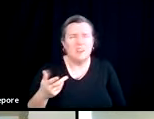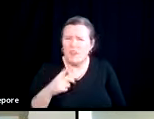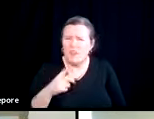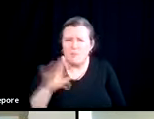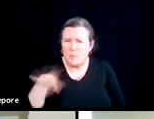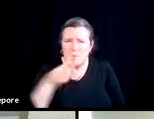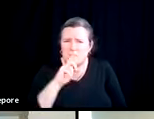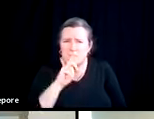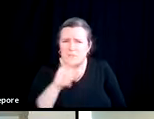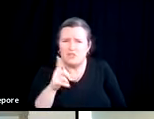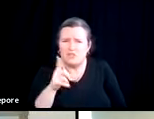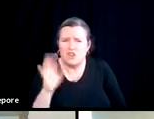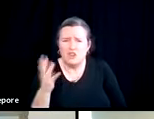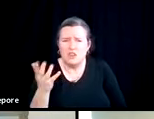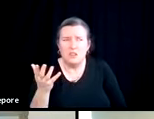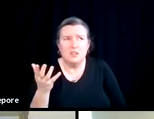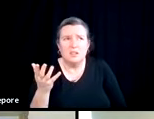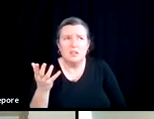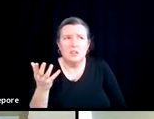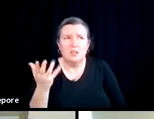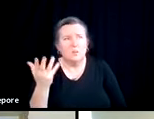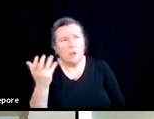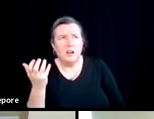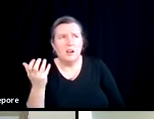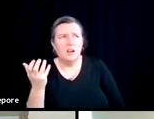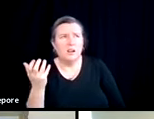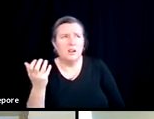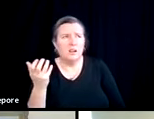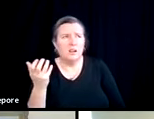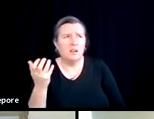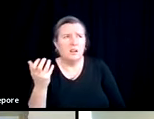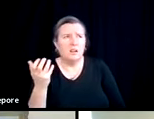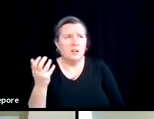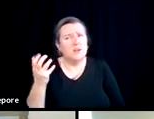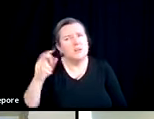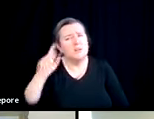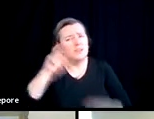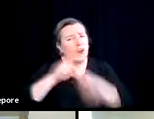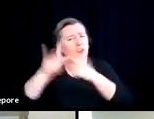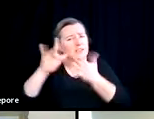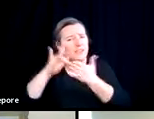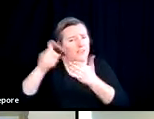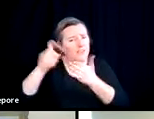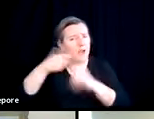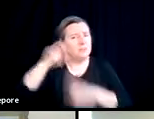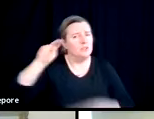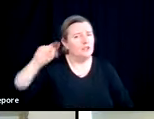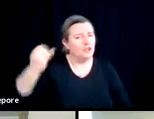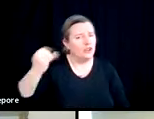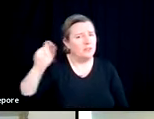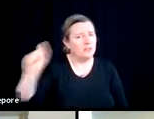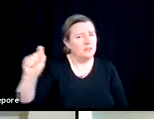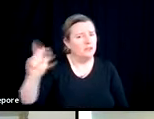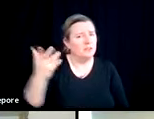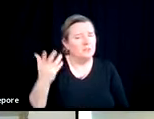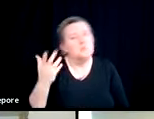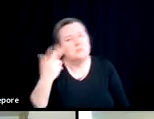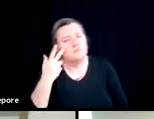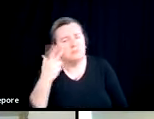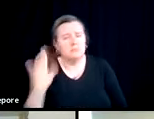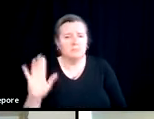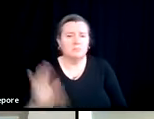it, because we want them to be in Jersey, serving Jersey people. Who's up next, Michelle? Mike